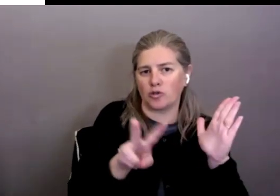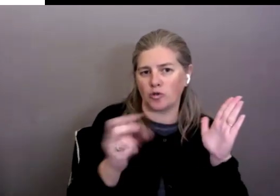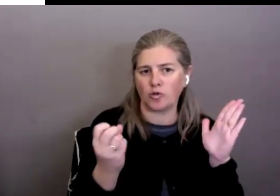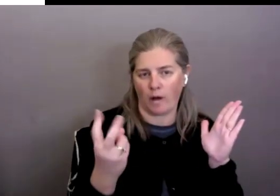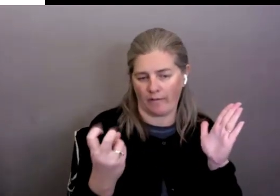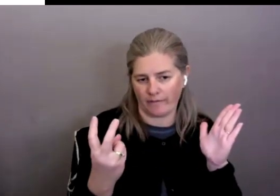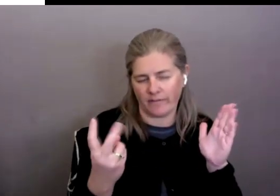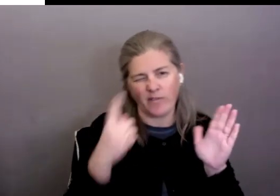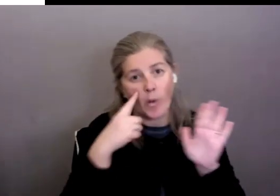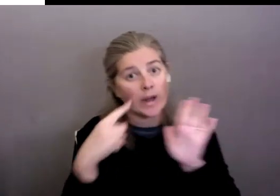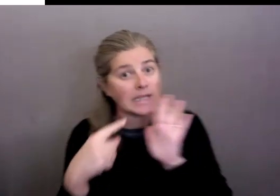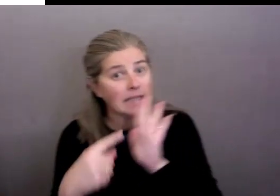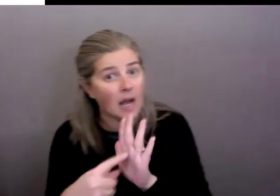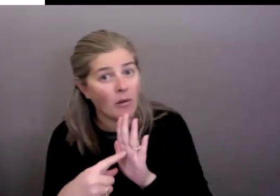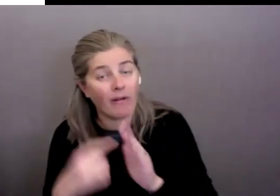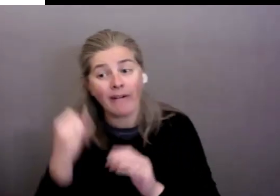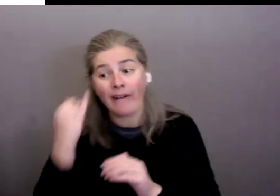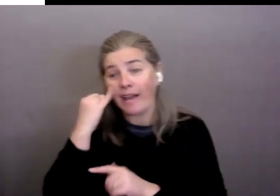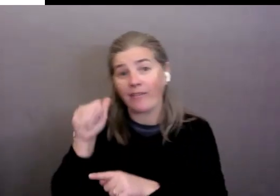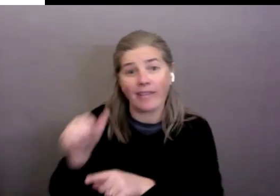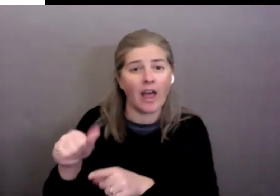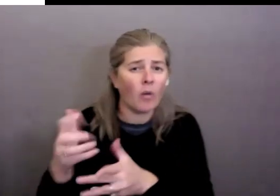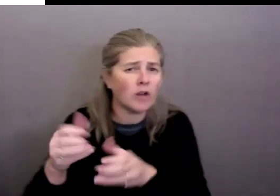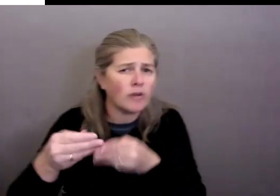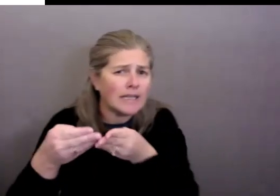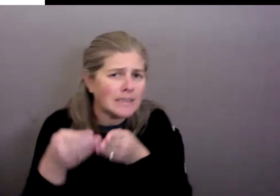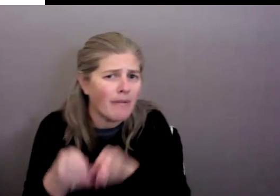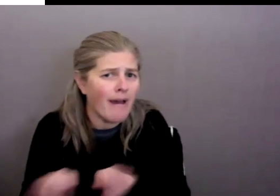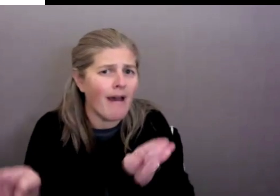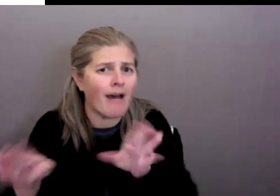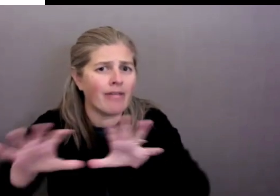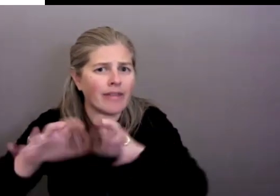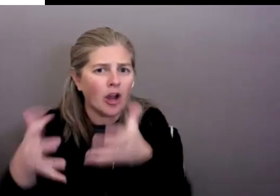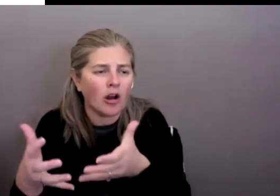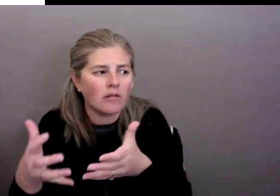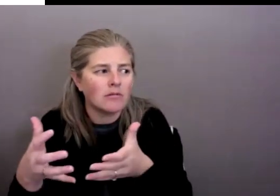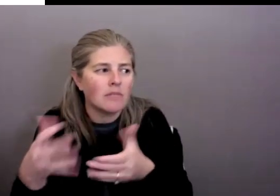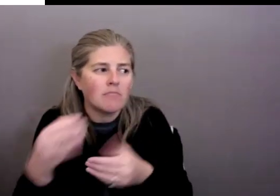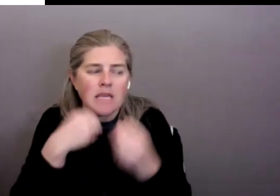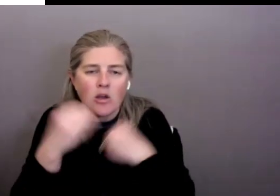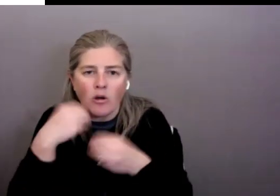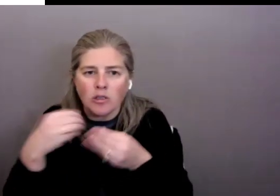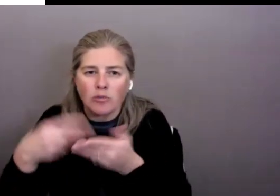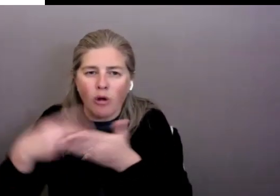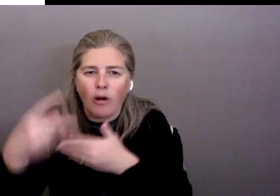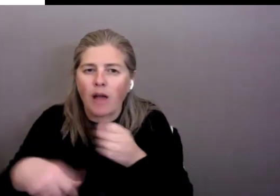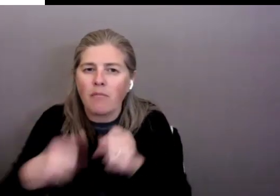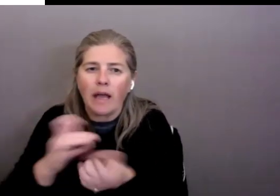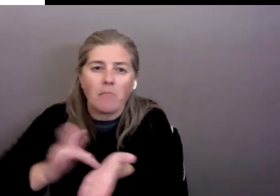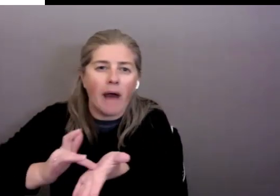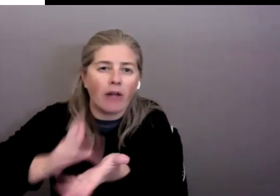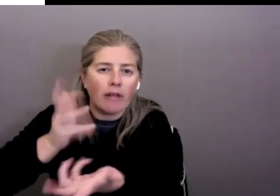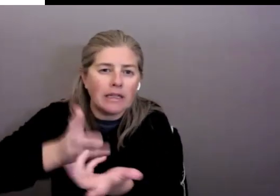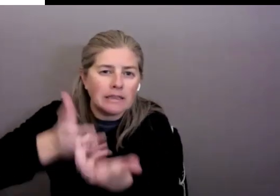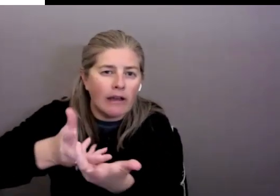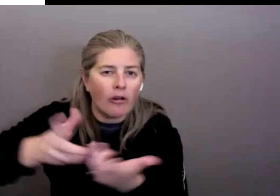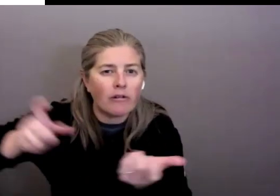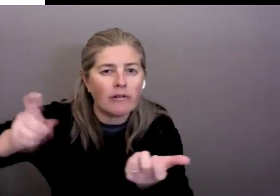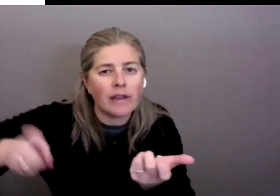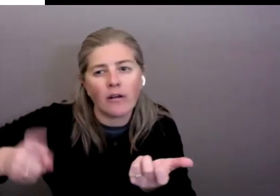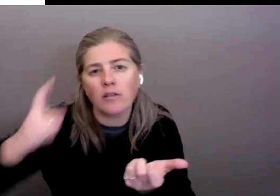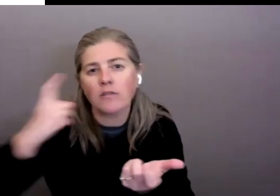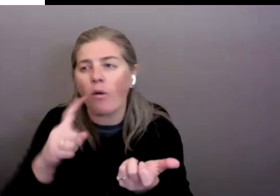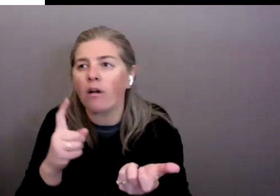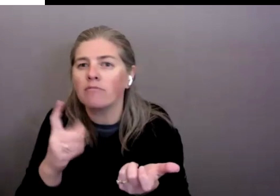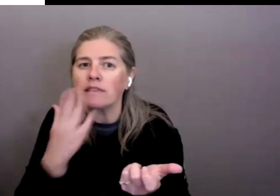So, for example, if a AAA seeks to expand its congregate meals program and make medically tailored meals available to private pay clients with diabetes